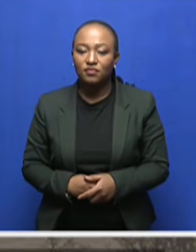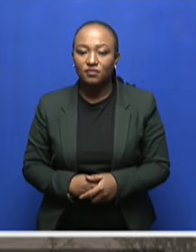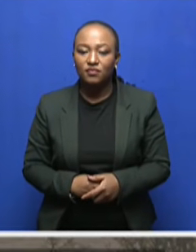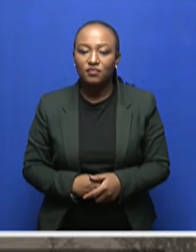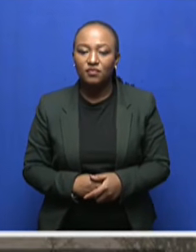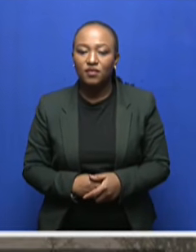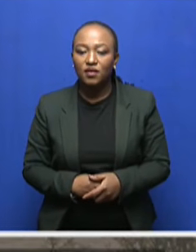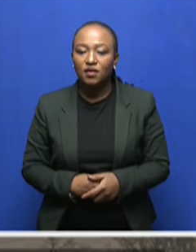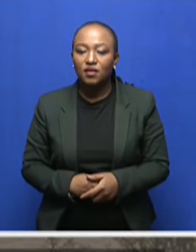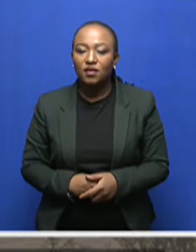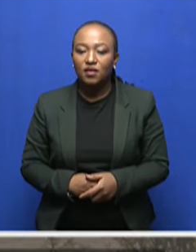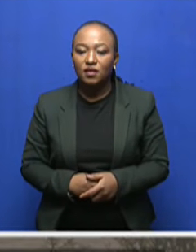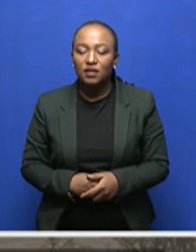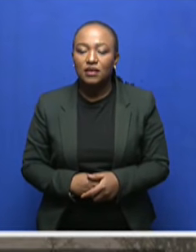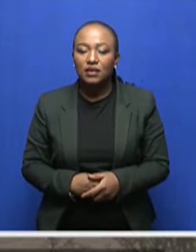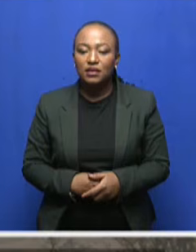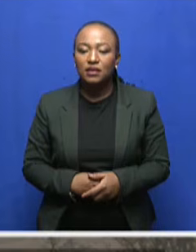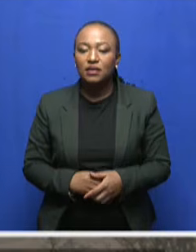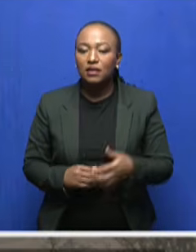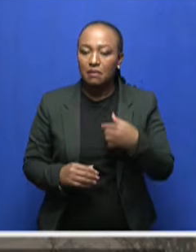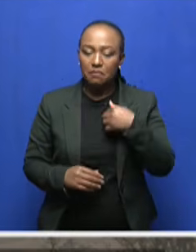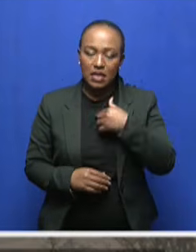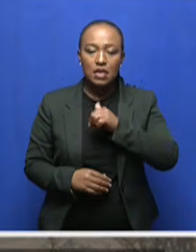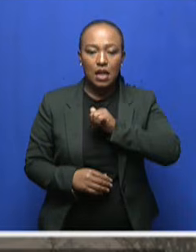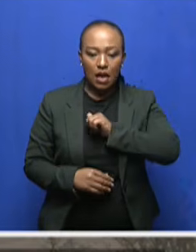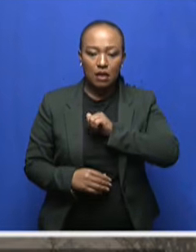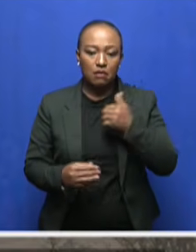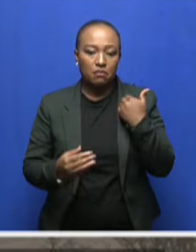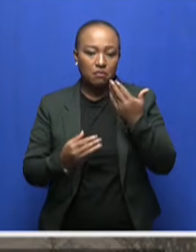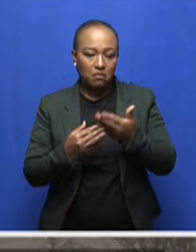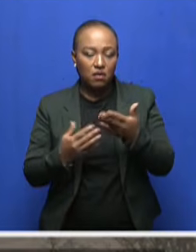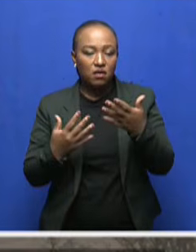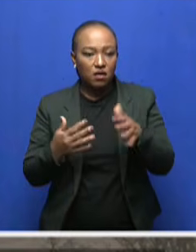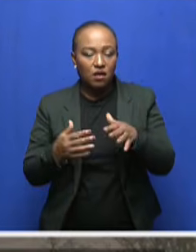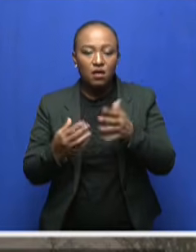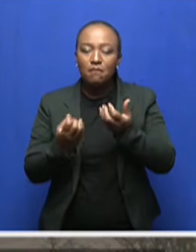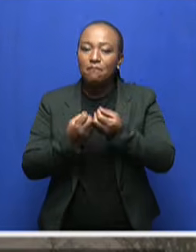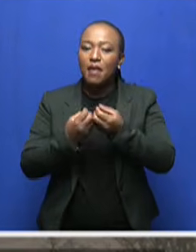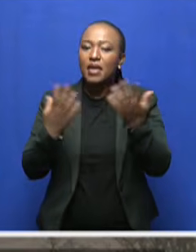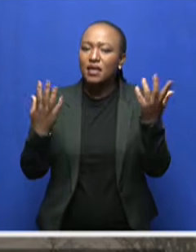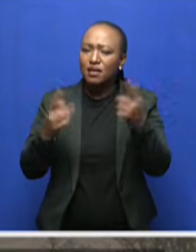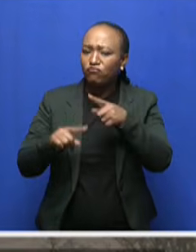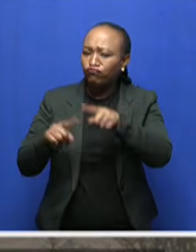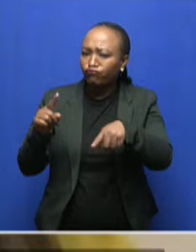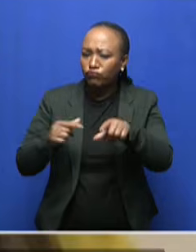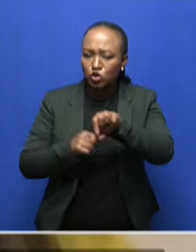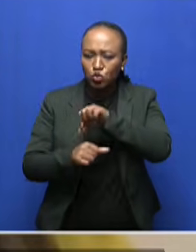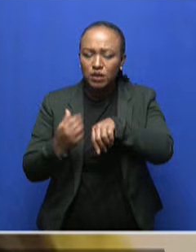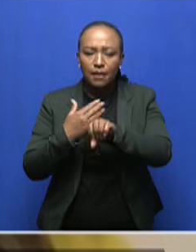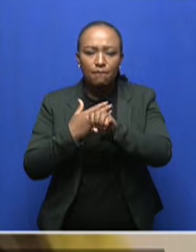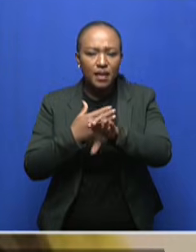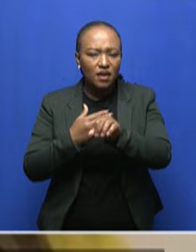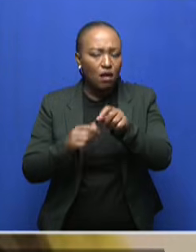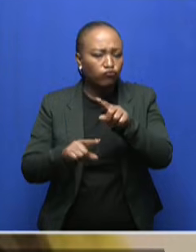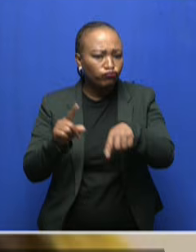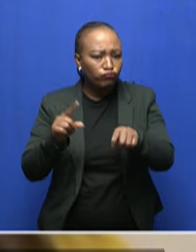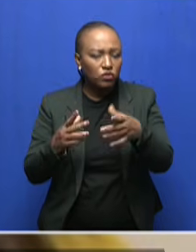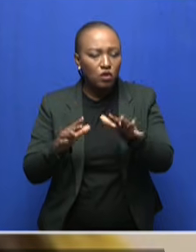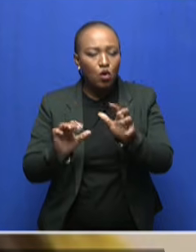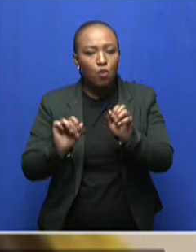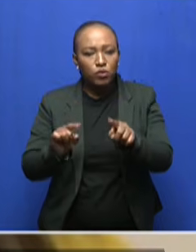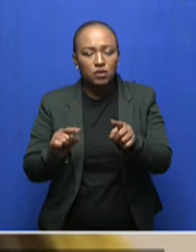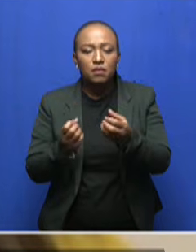100%. So I've been very fortunate that we've been getting so much attention from different brands on social media. So we've had the opportunity to